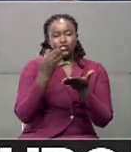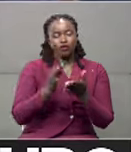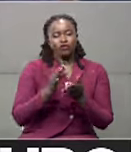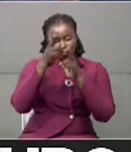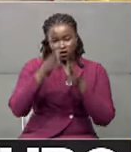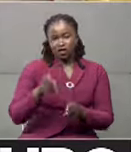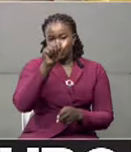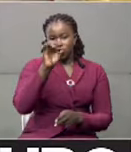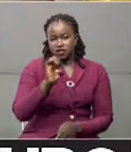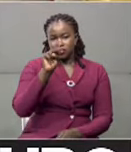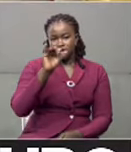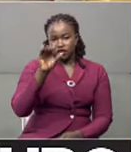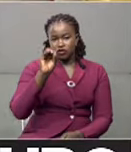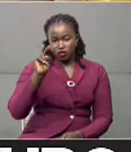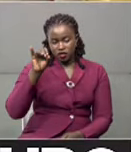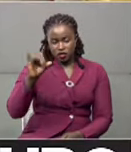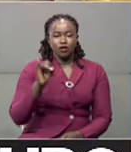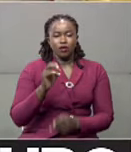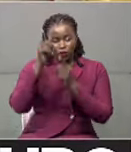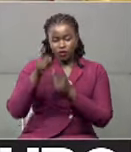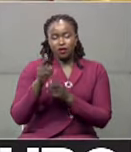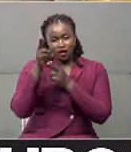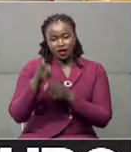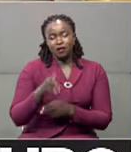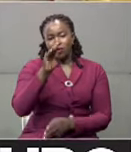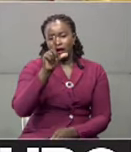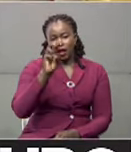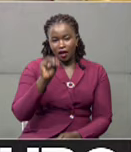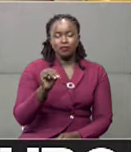Ssenyonyi. Honorable Balaam, continue, please. Continue.